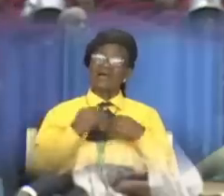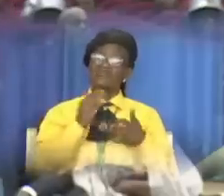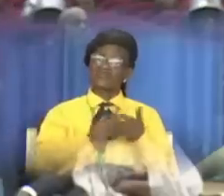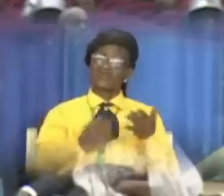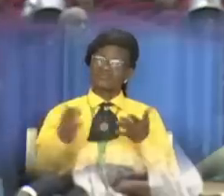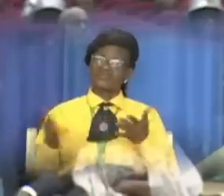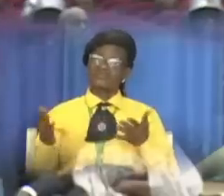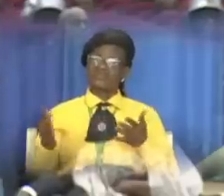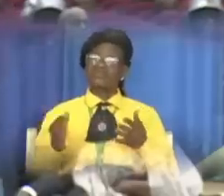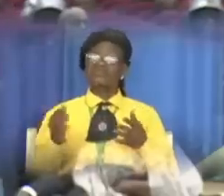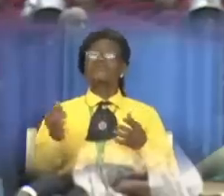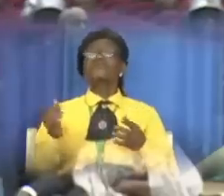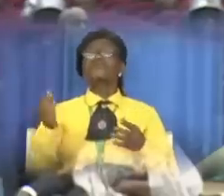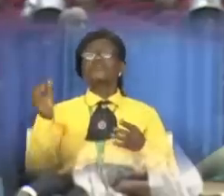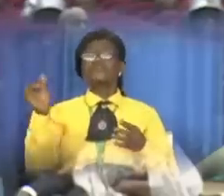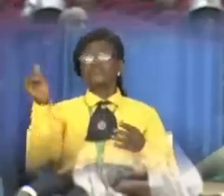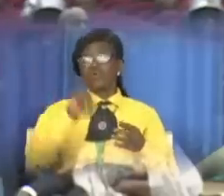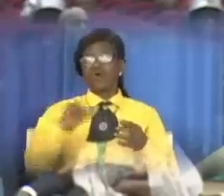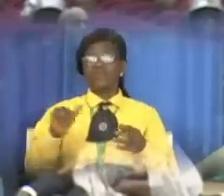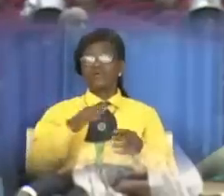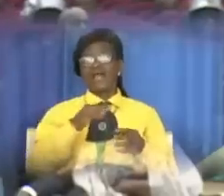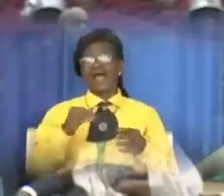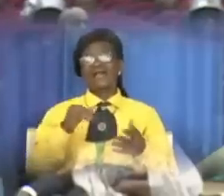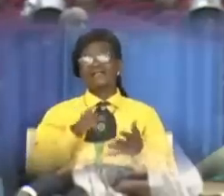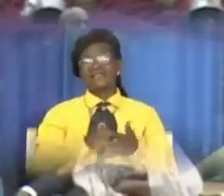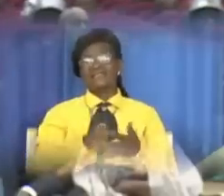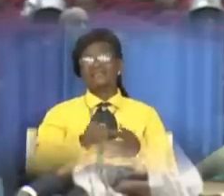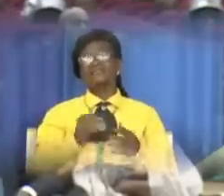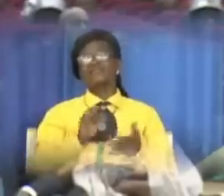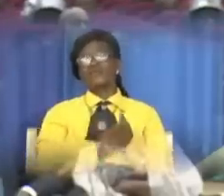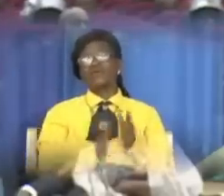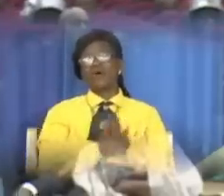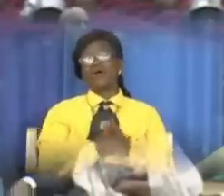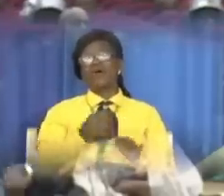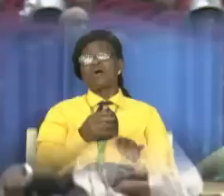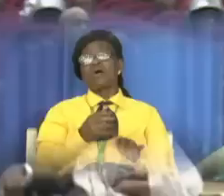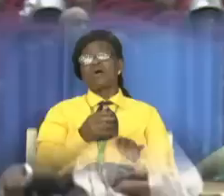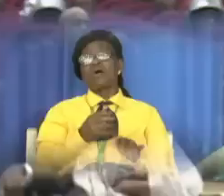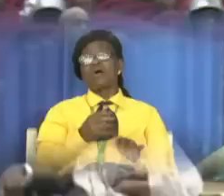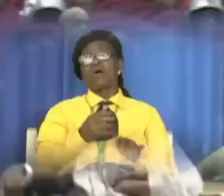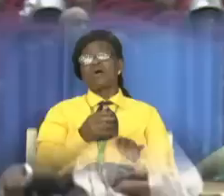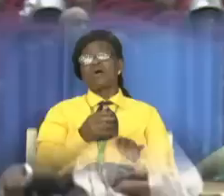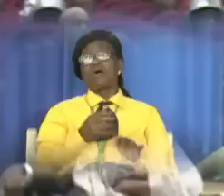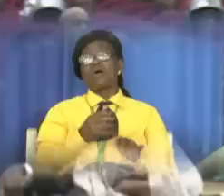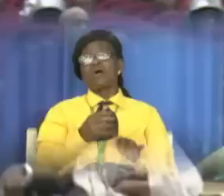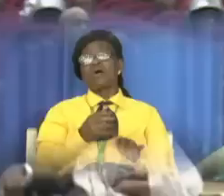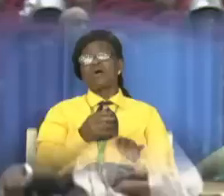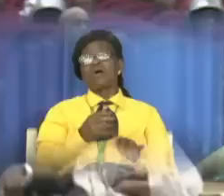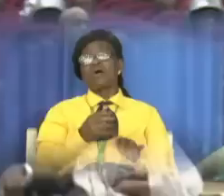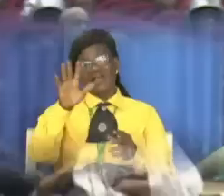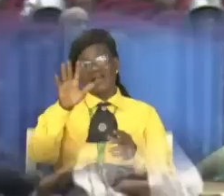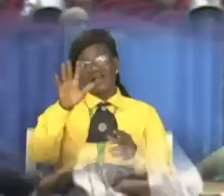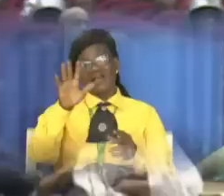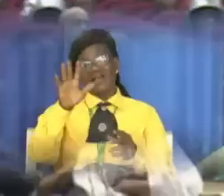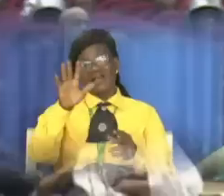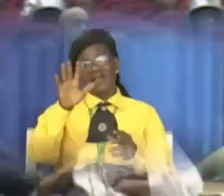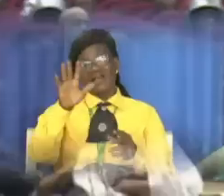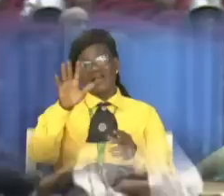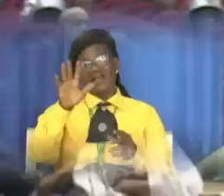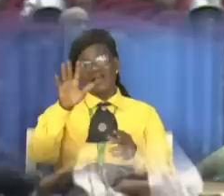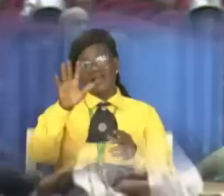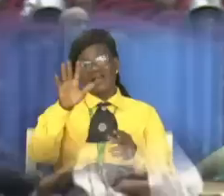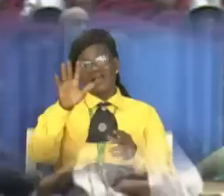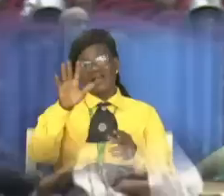compressed. In 5 hours, I had finished my thesis. The work I've